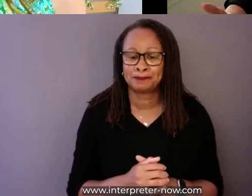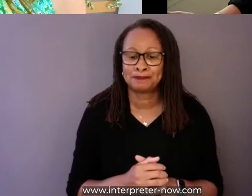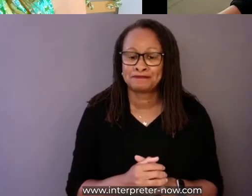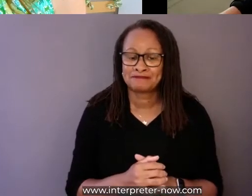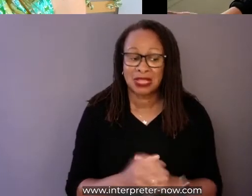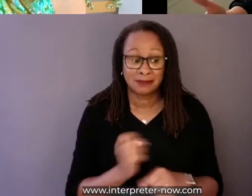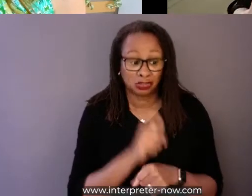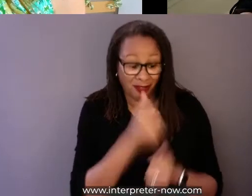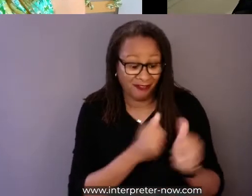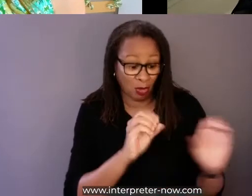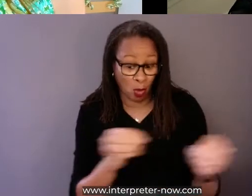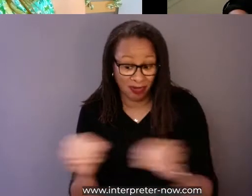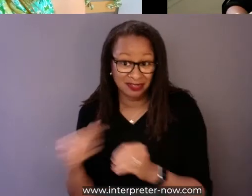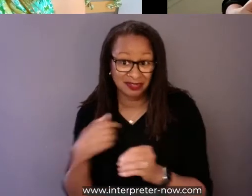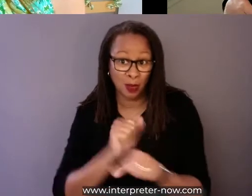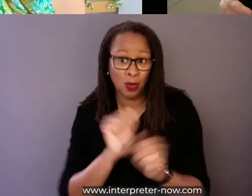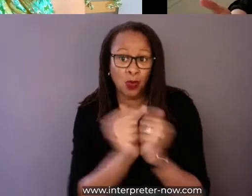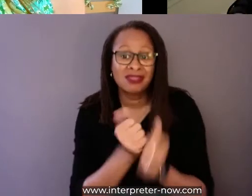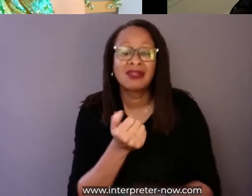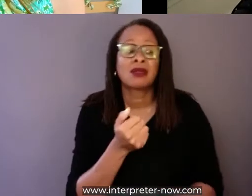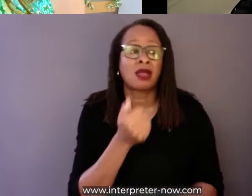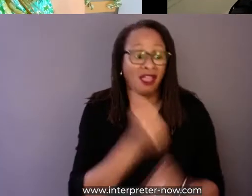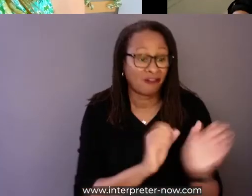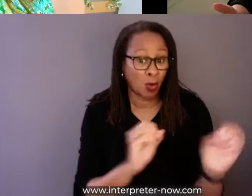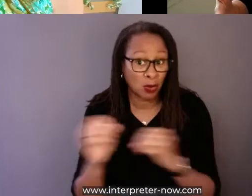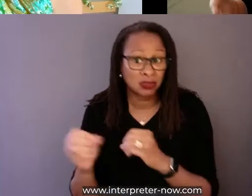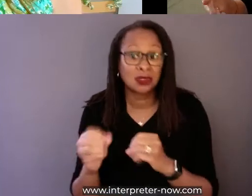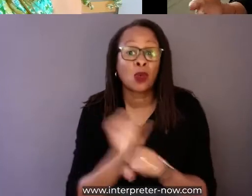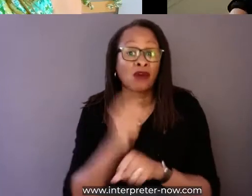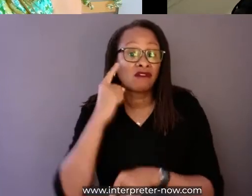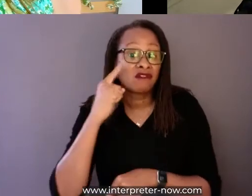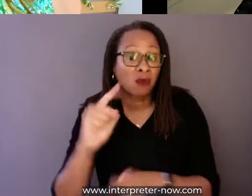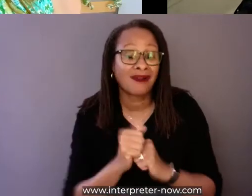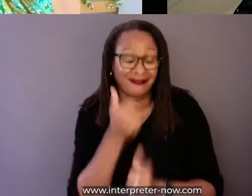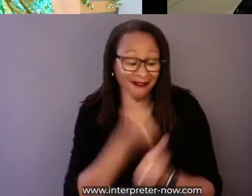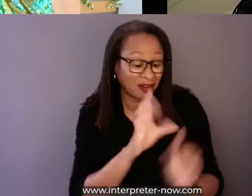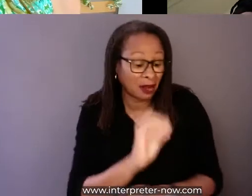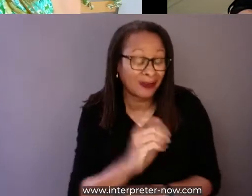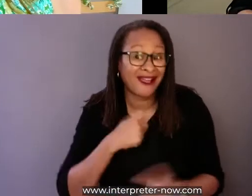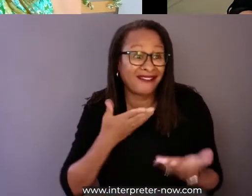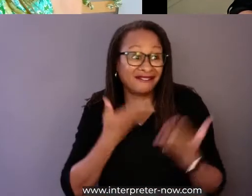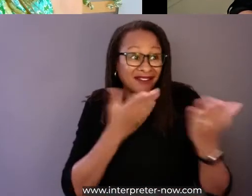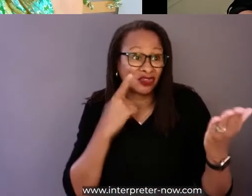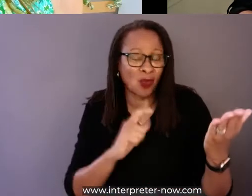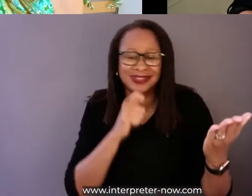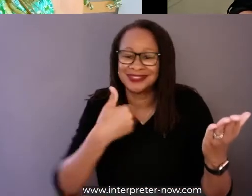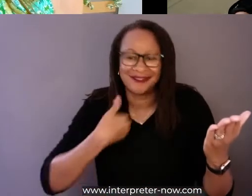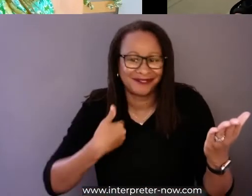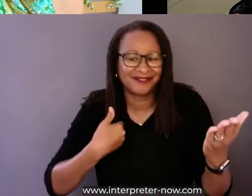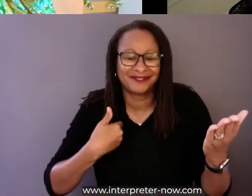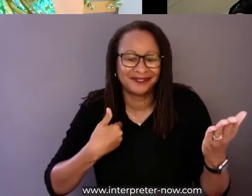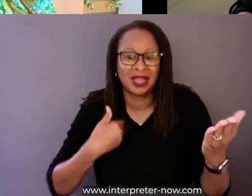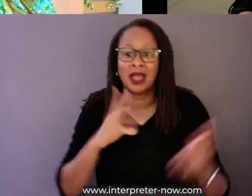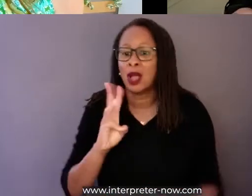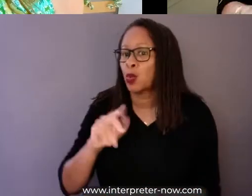ensuring that every organization I worked with, every organization I worked for, every company that I advised for did not have a wage